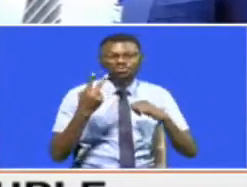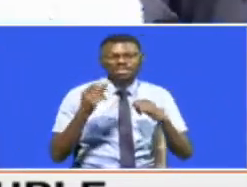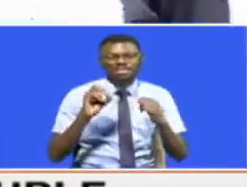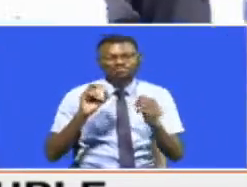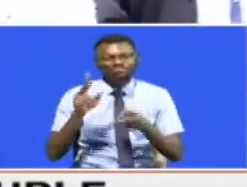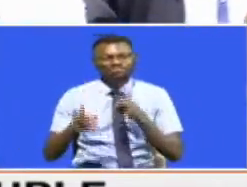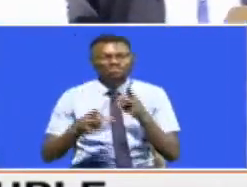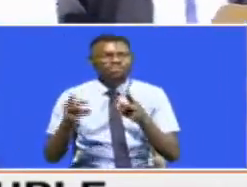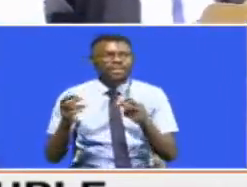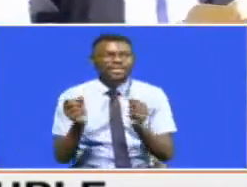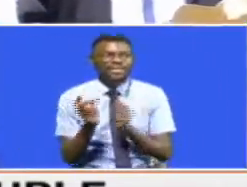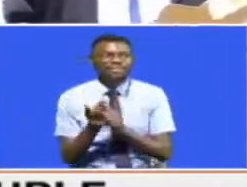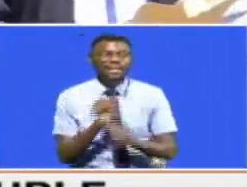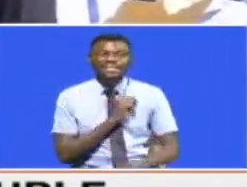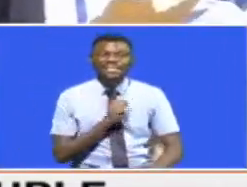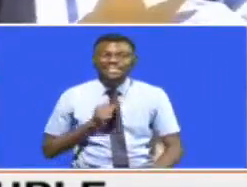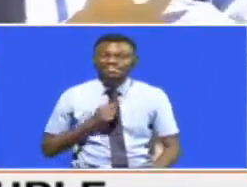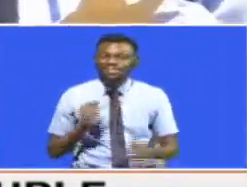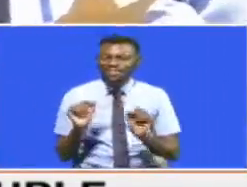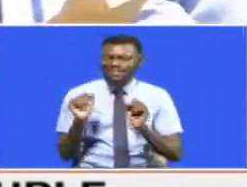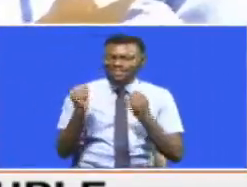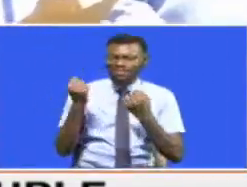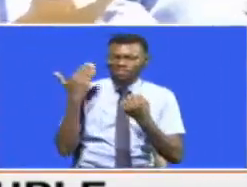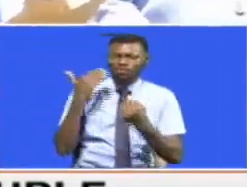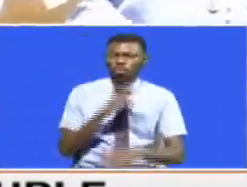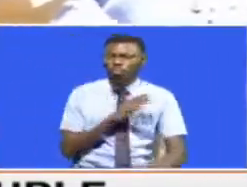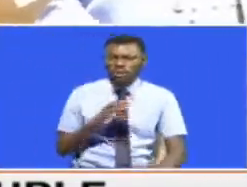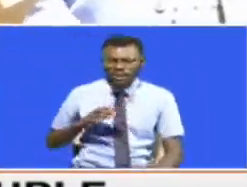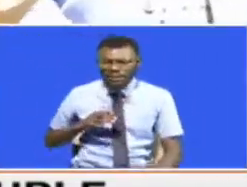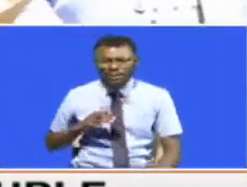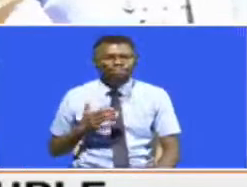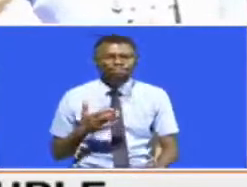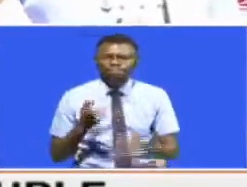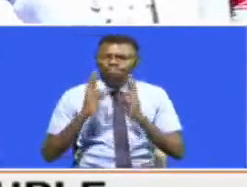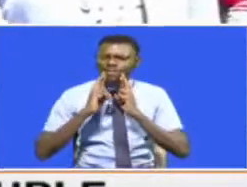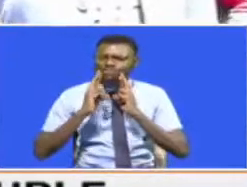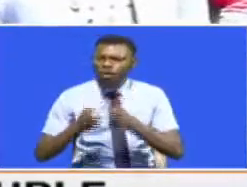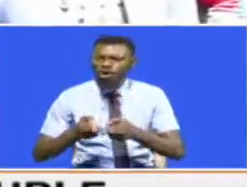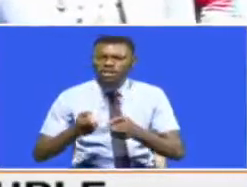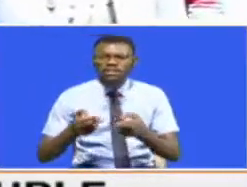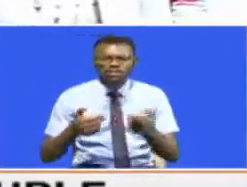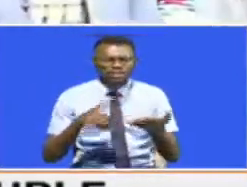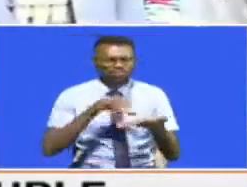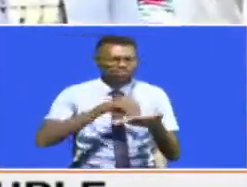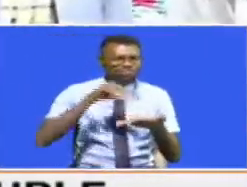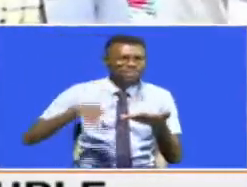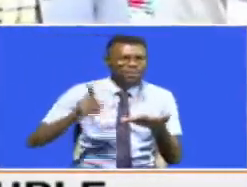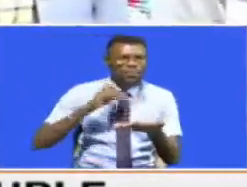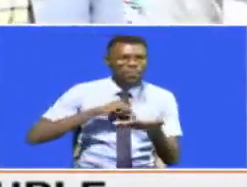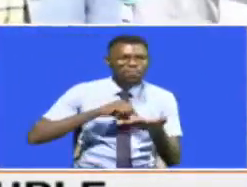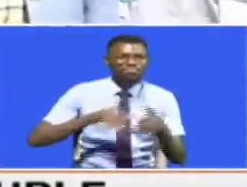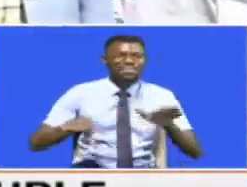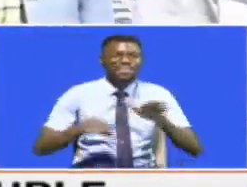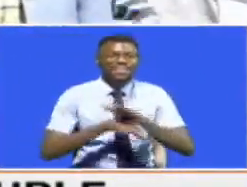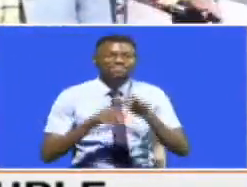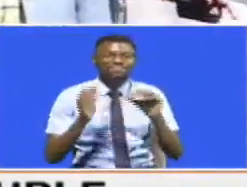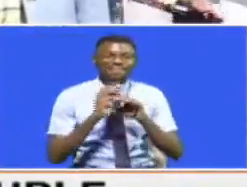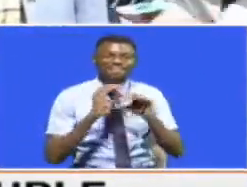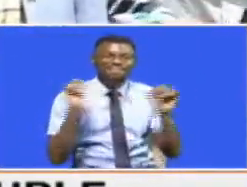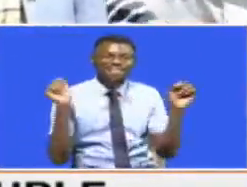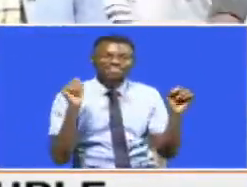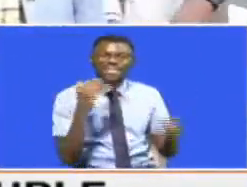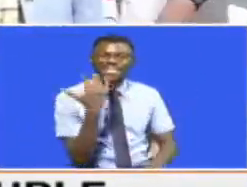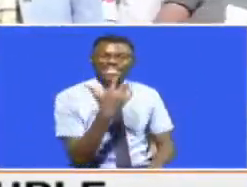the Senate when the Boni Halwale-led committee dismissed report by the County Assembly of Meru. Deputy President Rigathi Gachagua